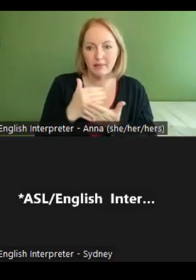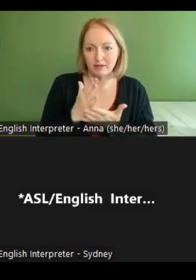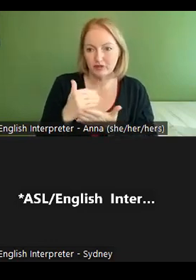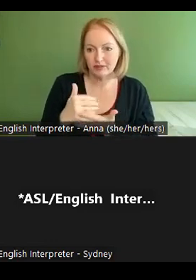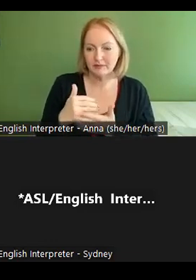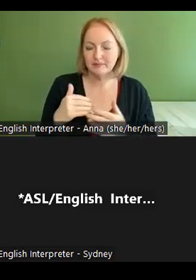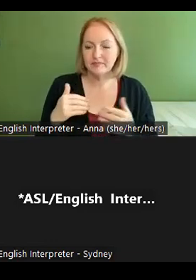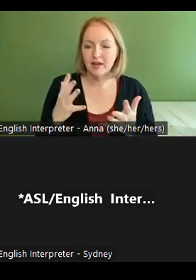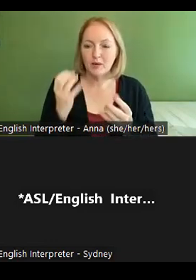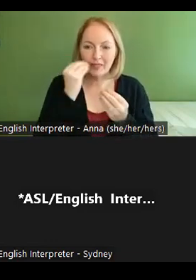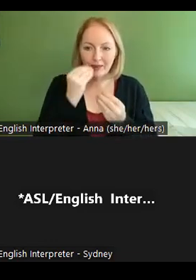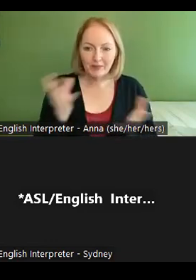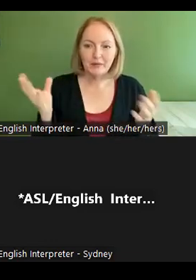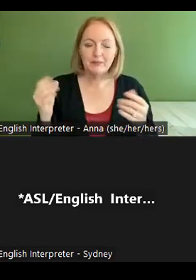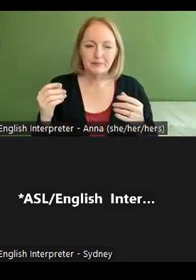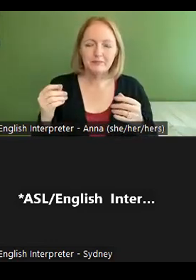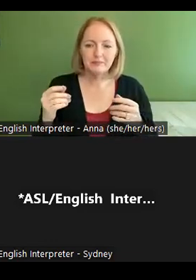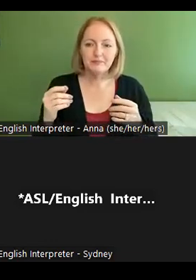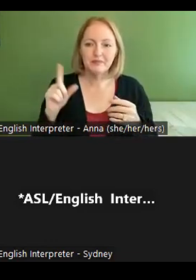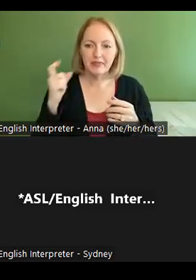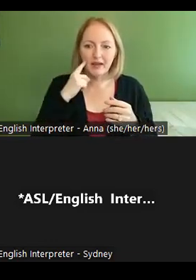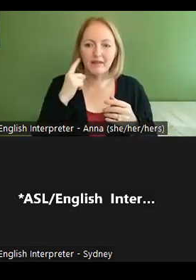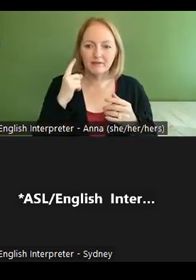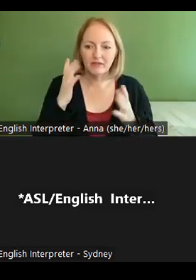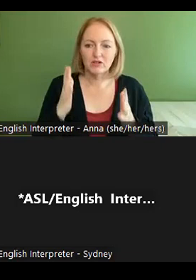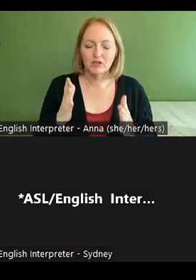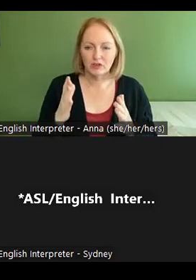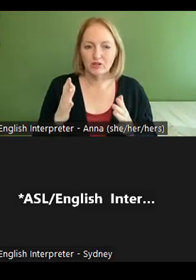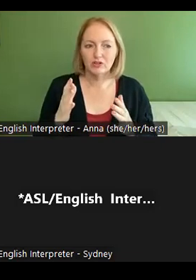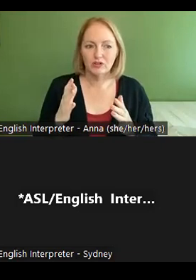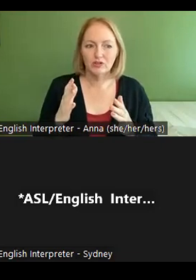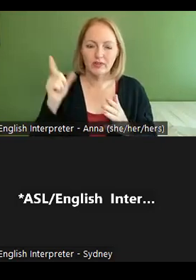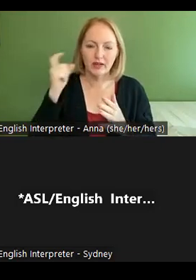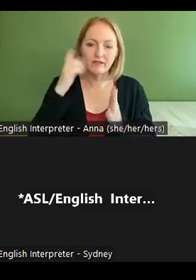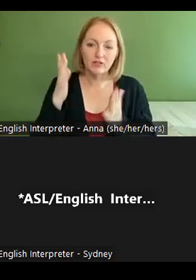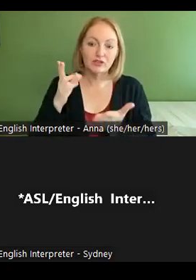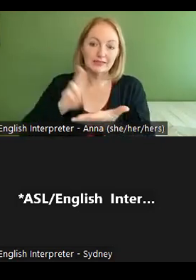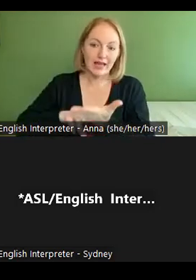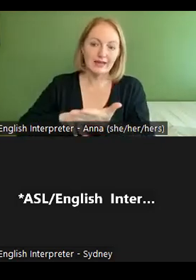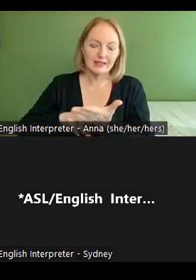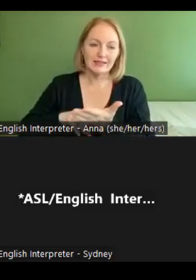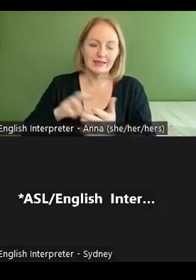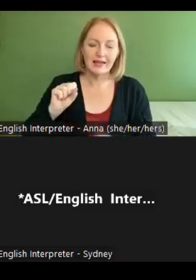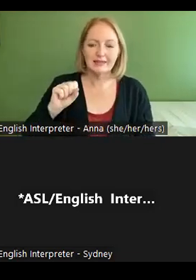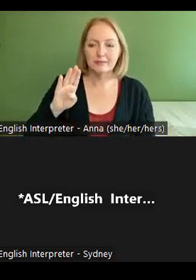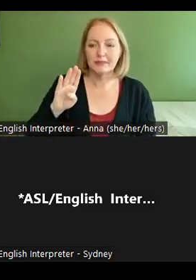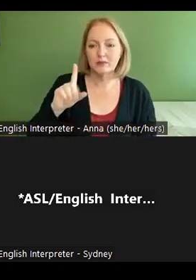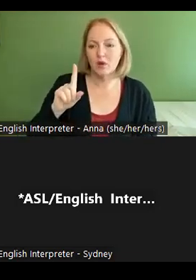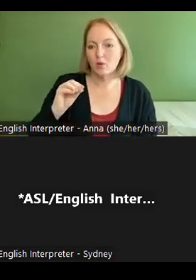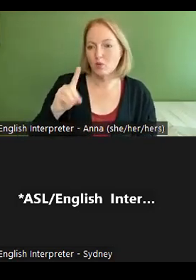I just want to let you know that while the governor, we're pending the governor's signing of SB